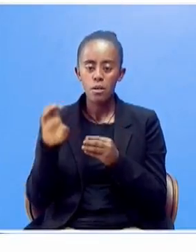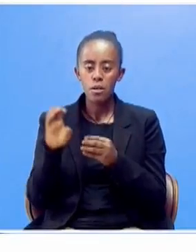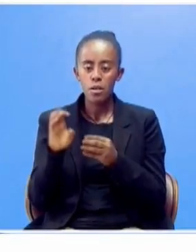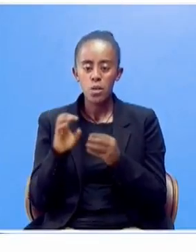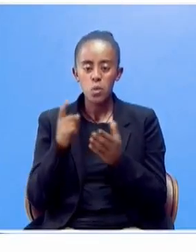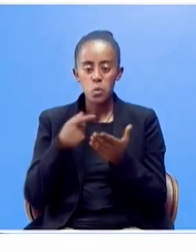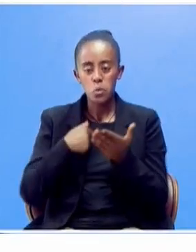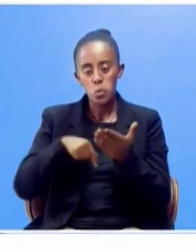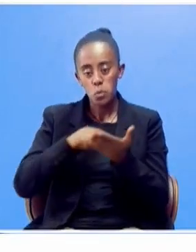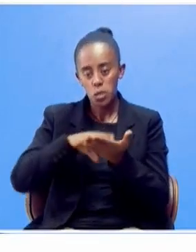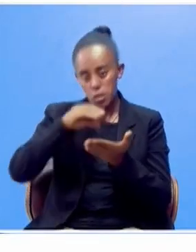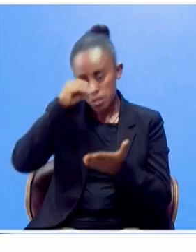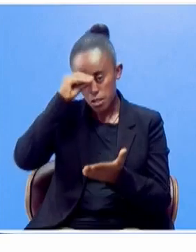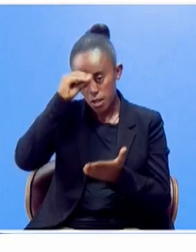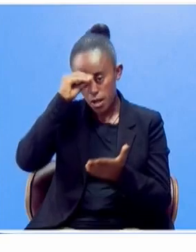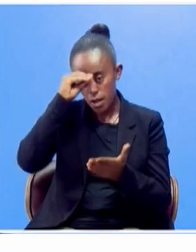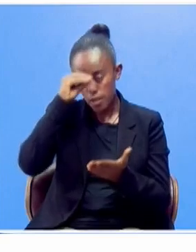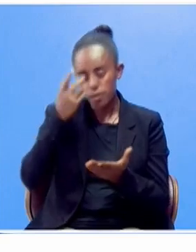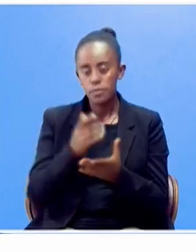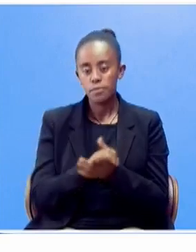we learn.